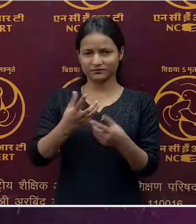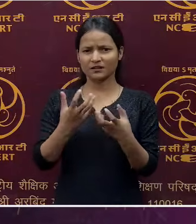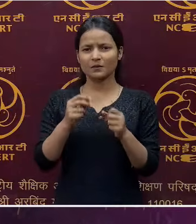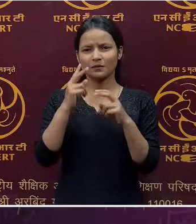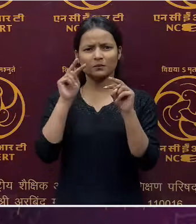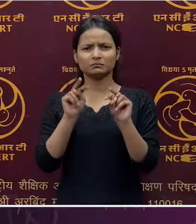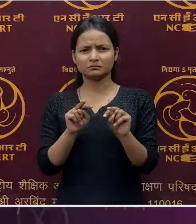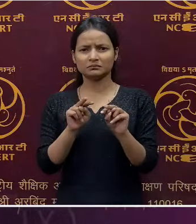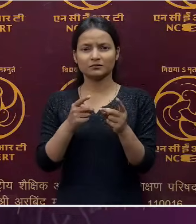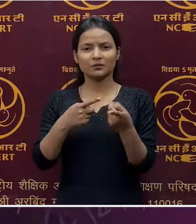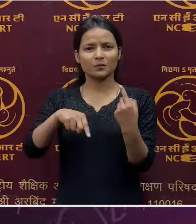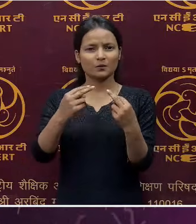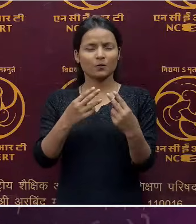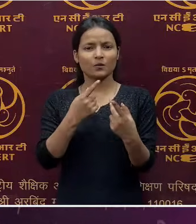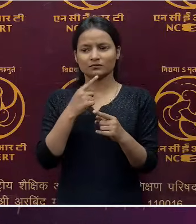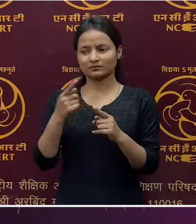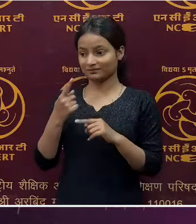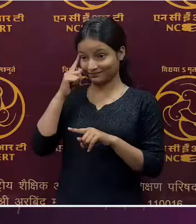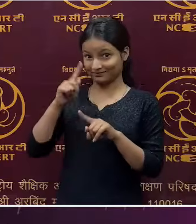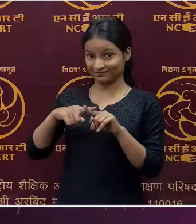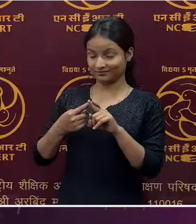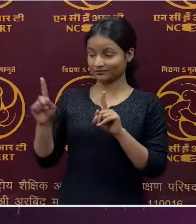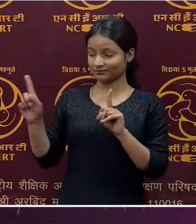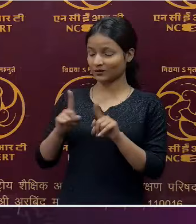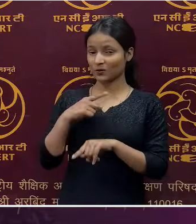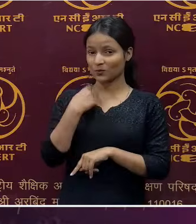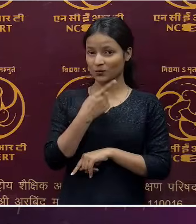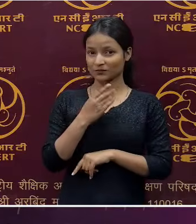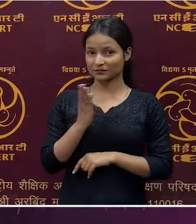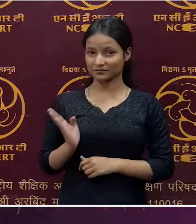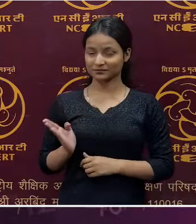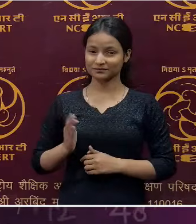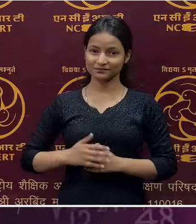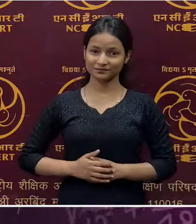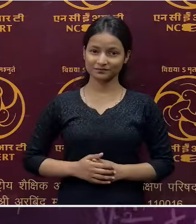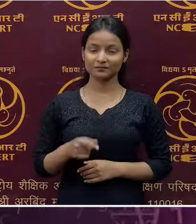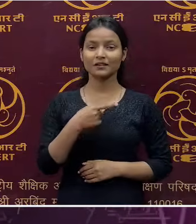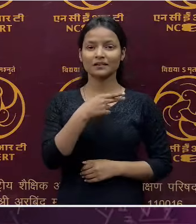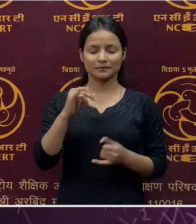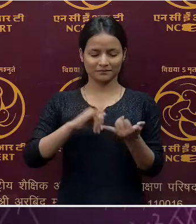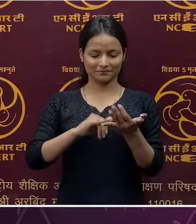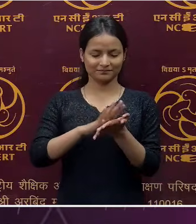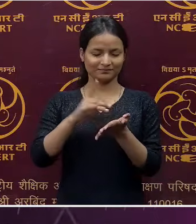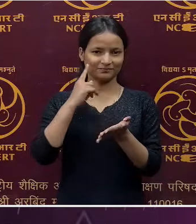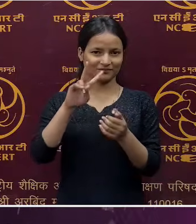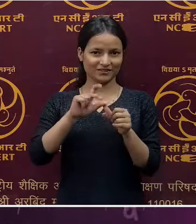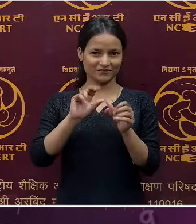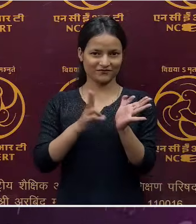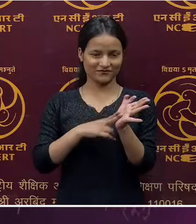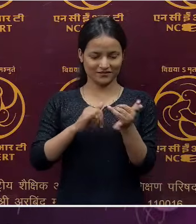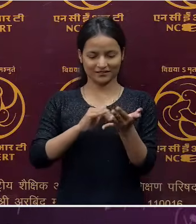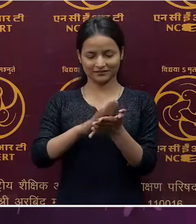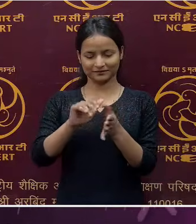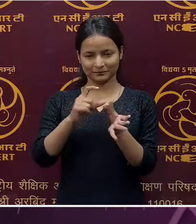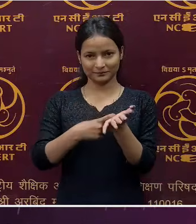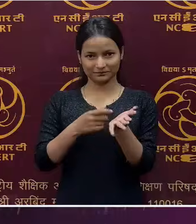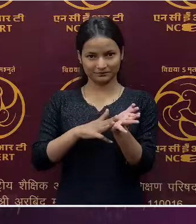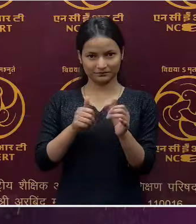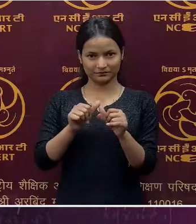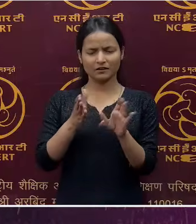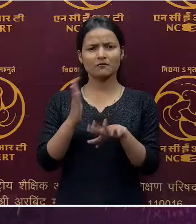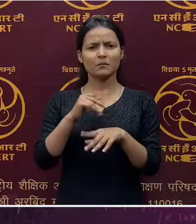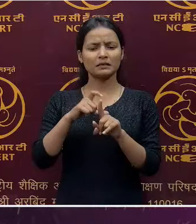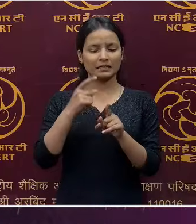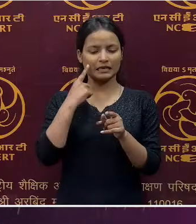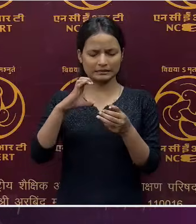viewers, that the expert that I'm having in the studio, she is Miss Shivani Sharma, who is an academic consultant at